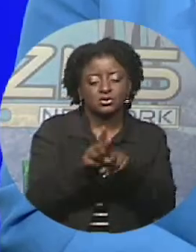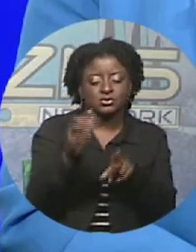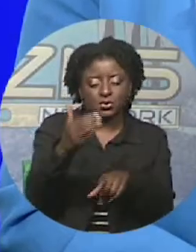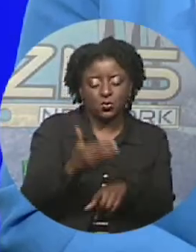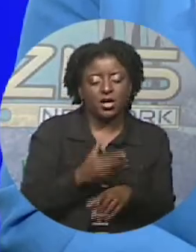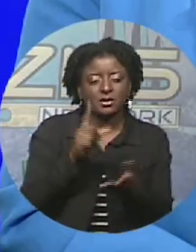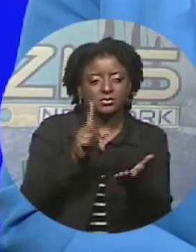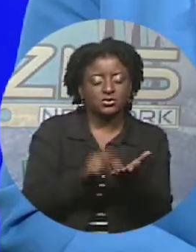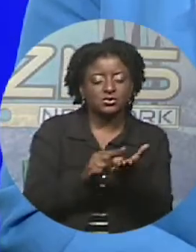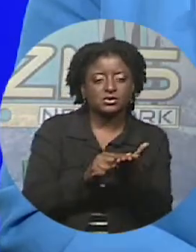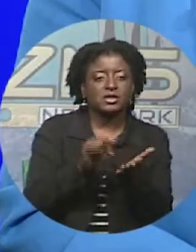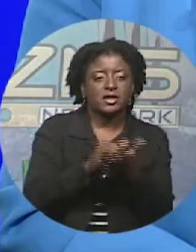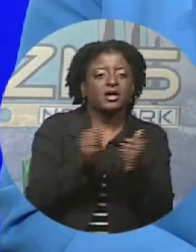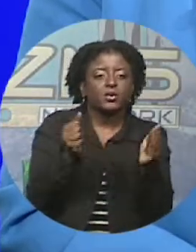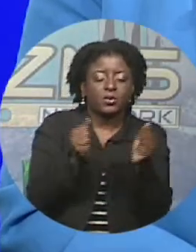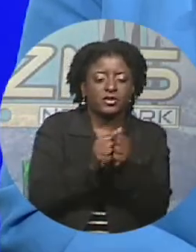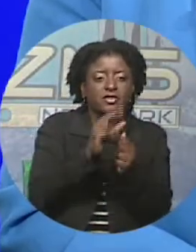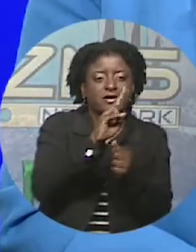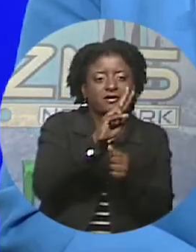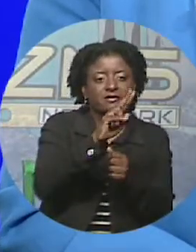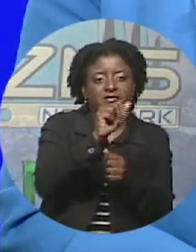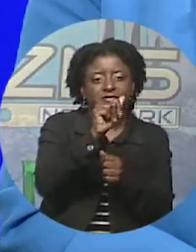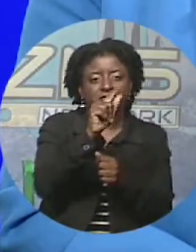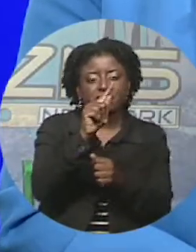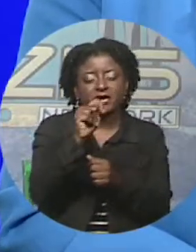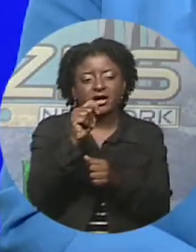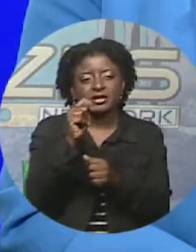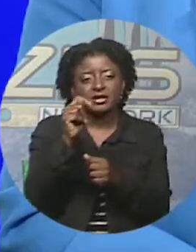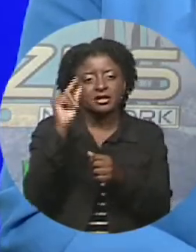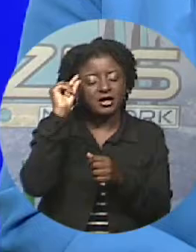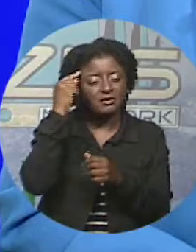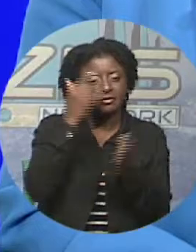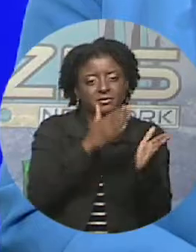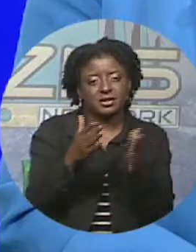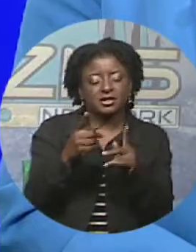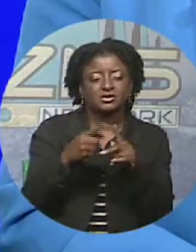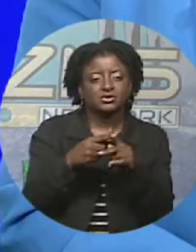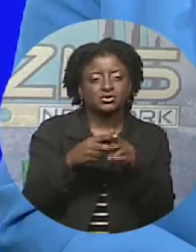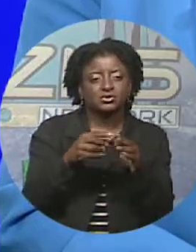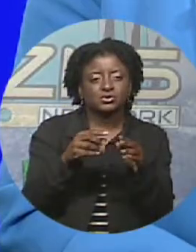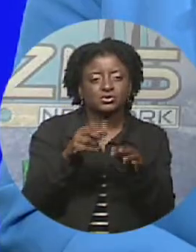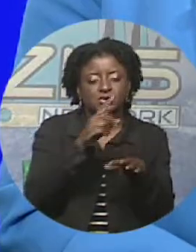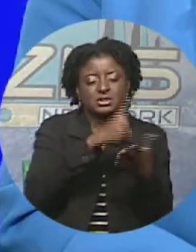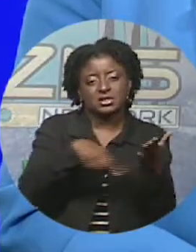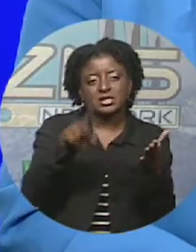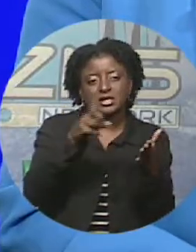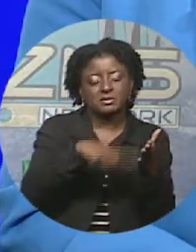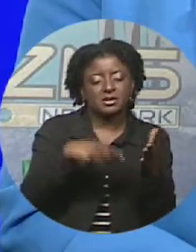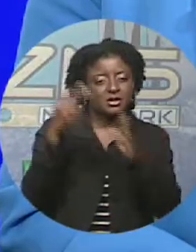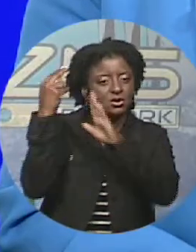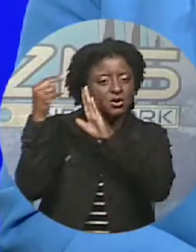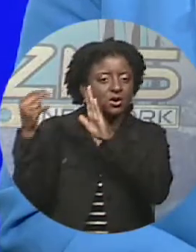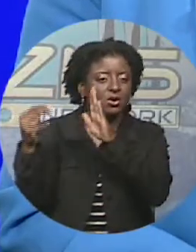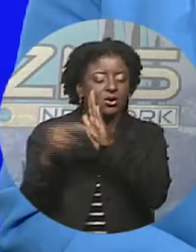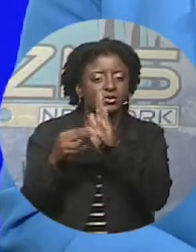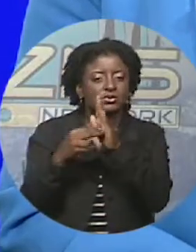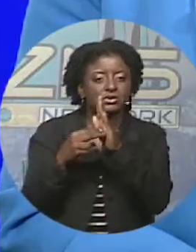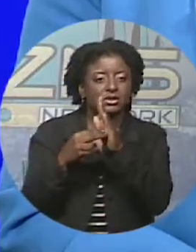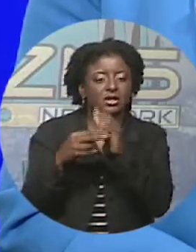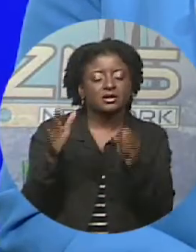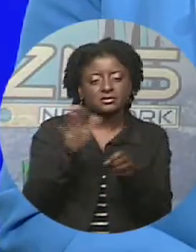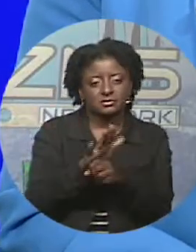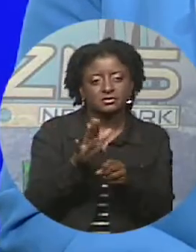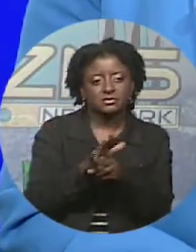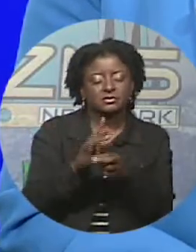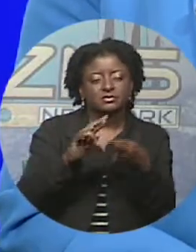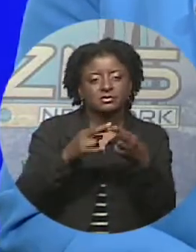that with the implementation of VAT, government intends to eliminate the hotel occupancy rate. Overall, Mr. Marcantonis says he was pleased with what was